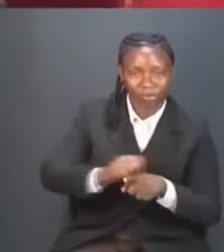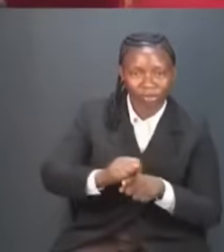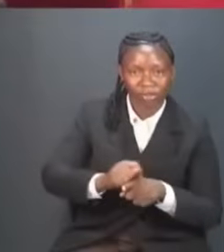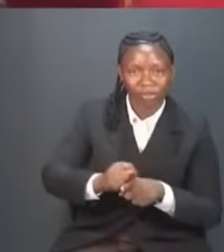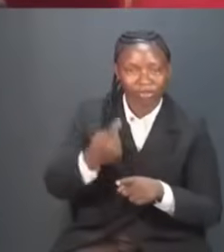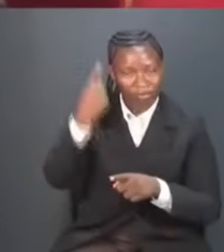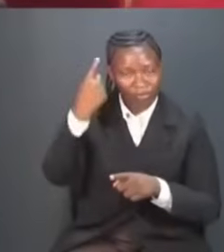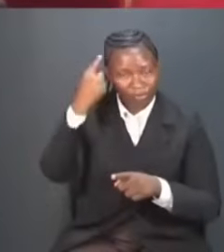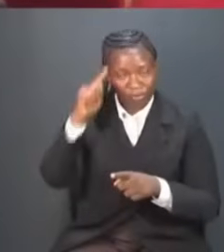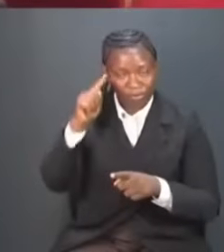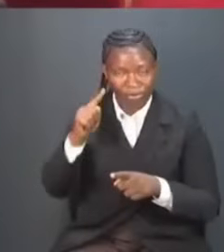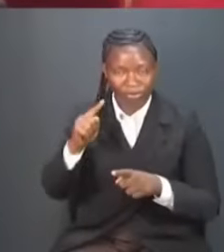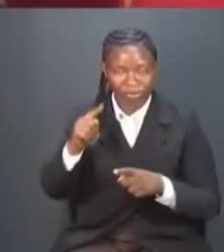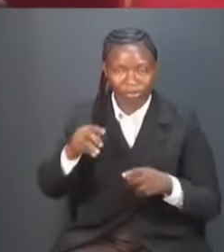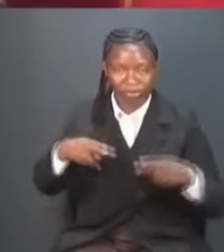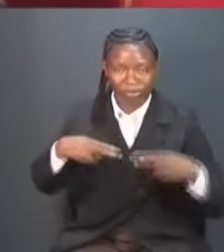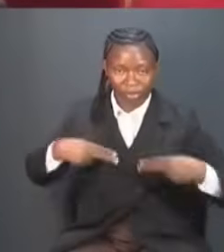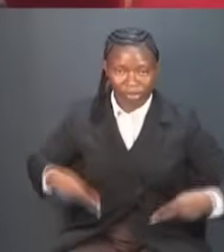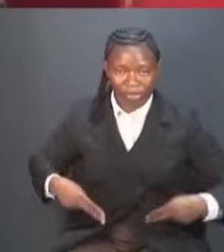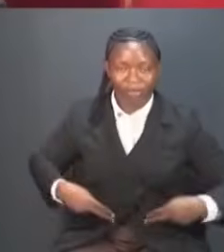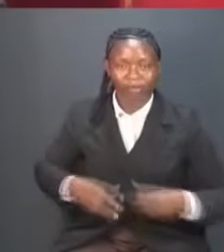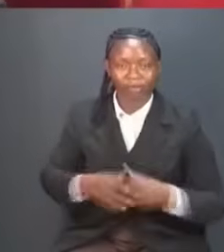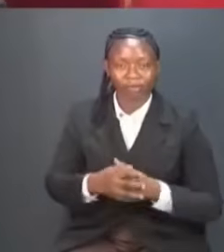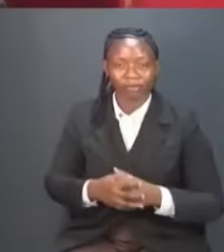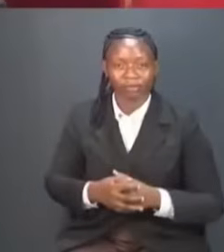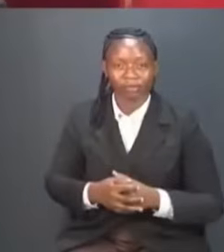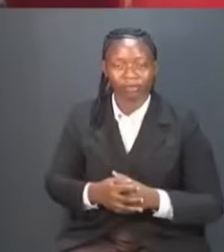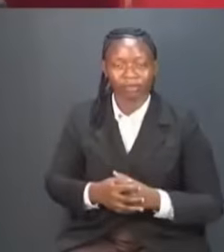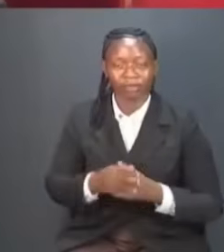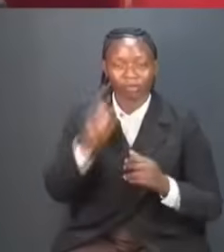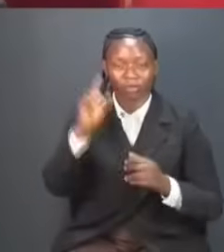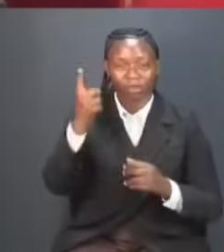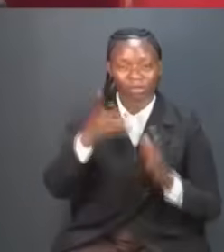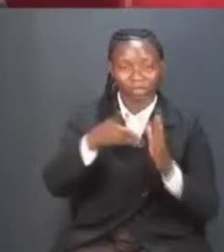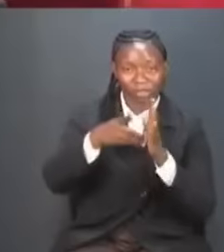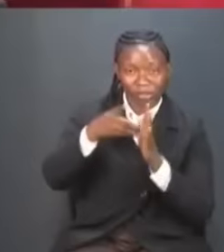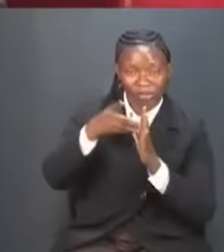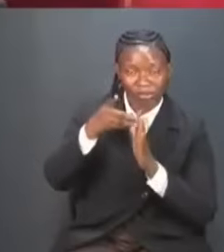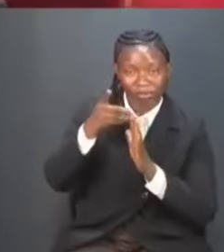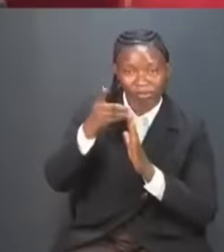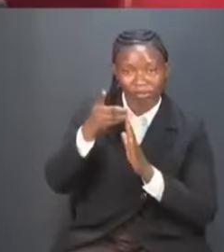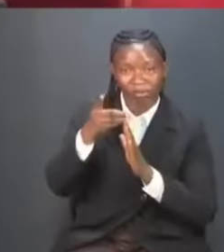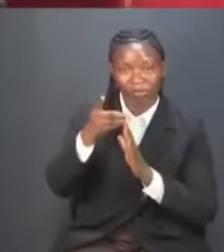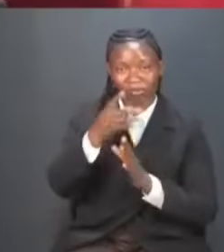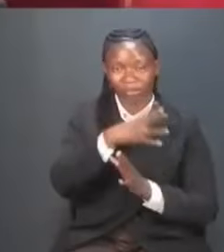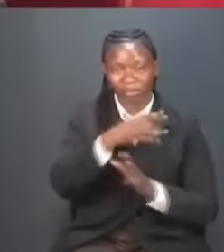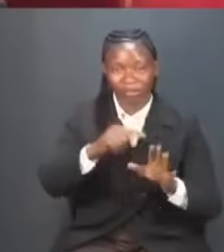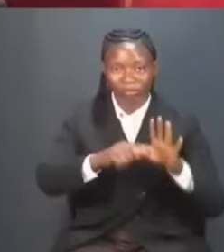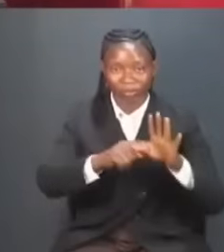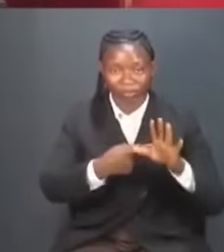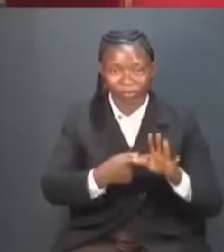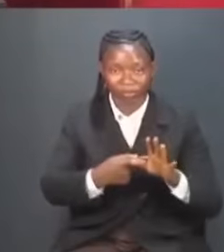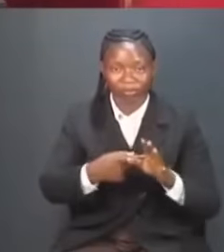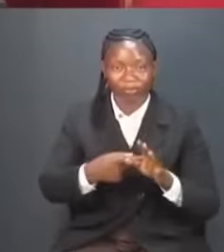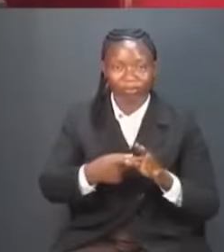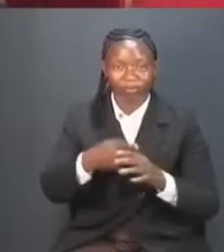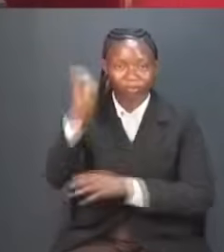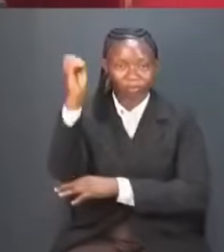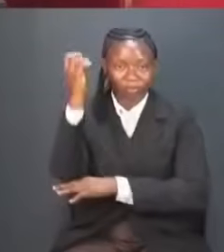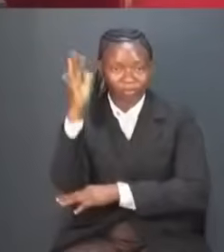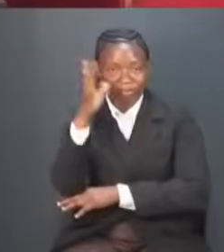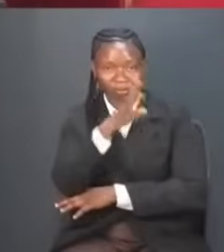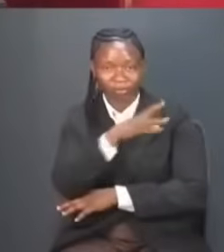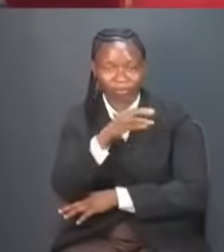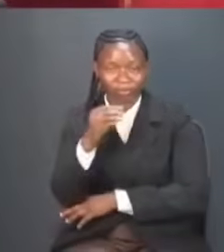plant health measures. Interventions include development and enforcement of Plants and